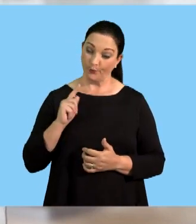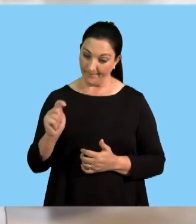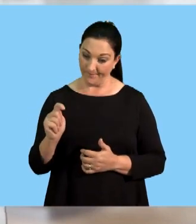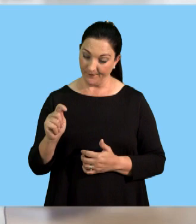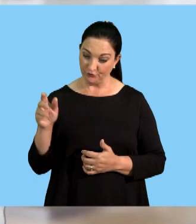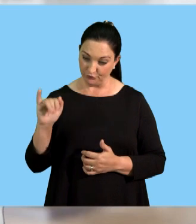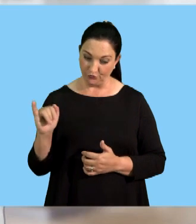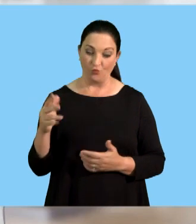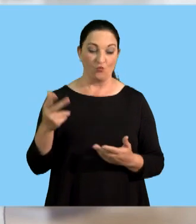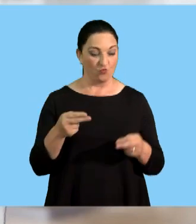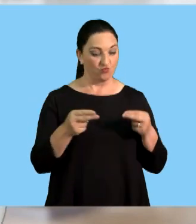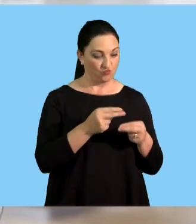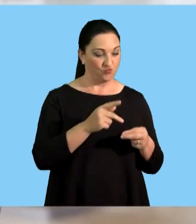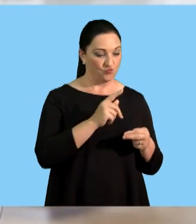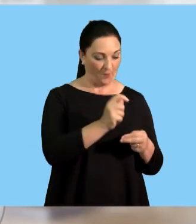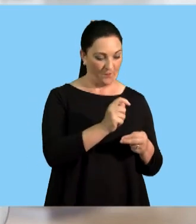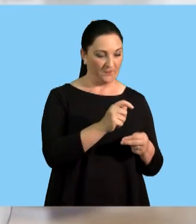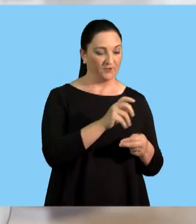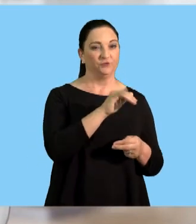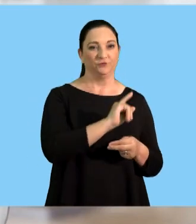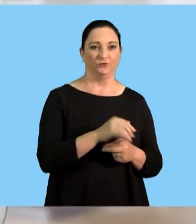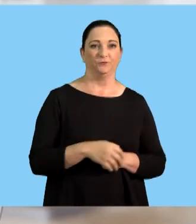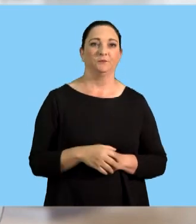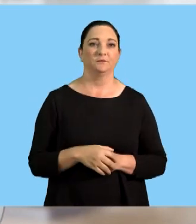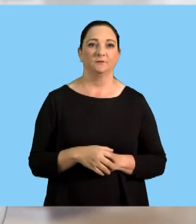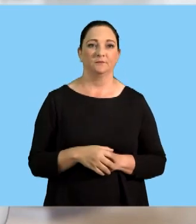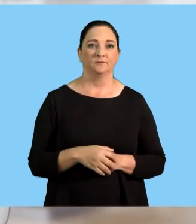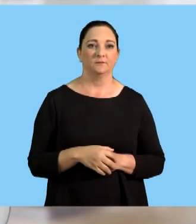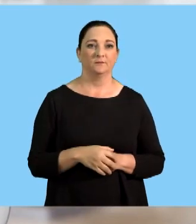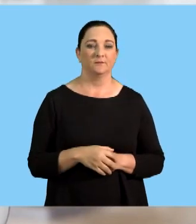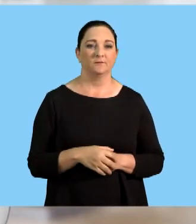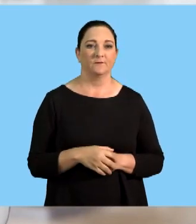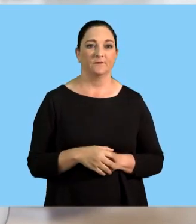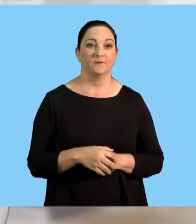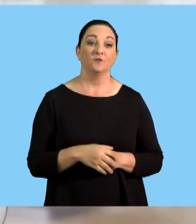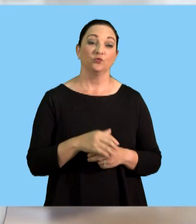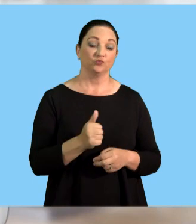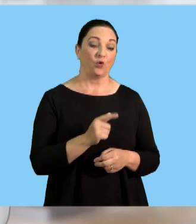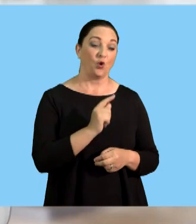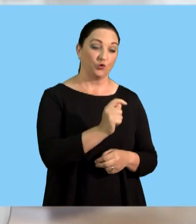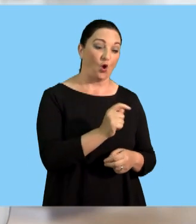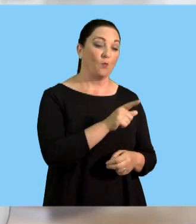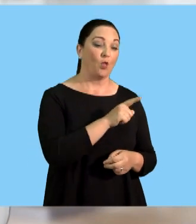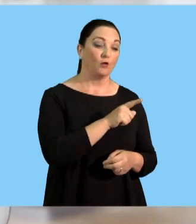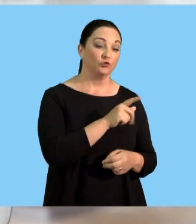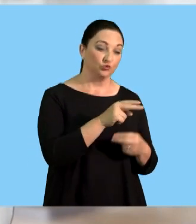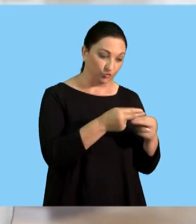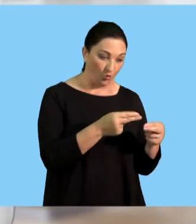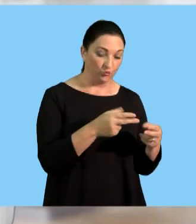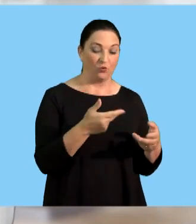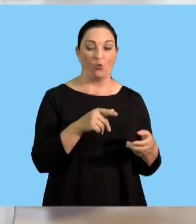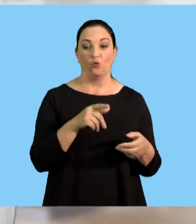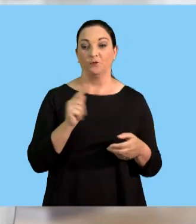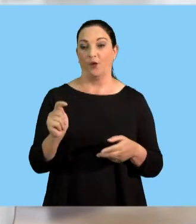insurance. So the focus here is on the examples of short-term and the examples of long-term insurance. So with